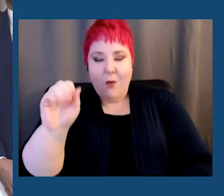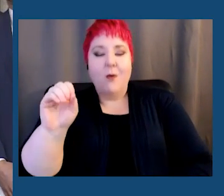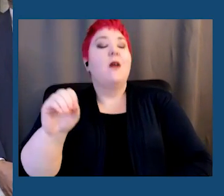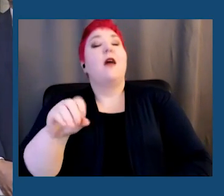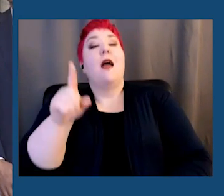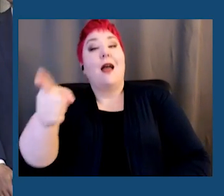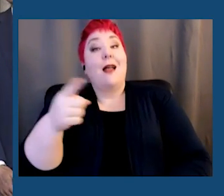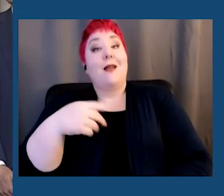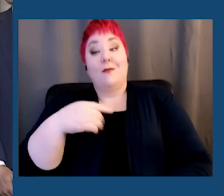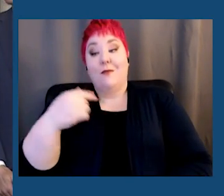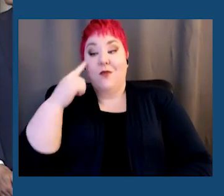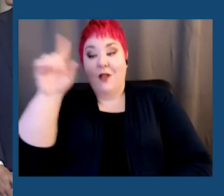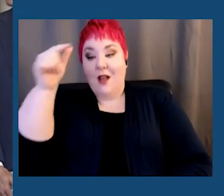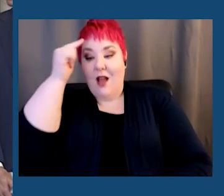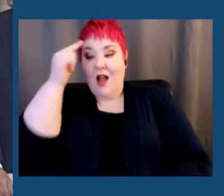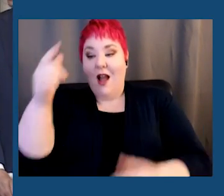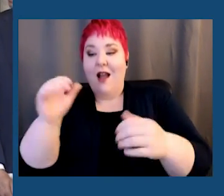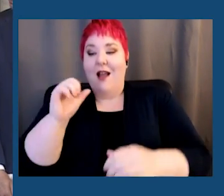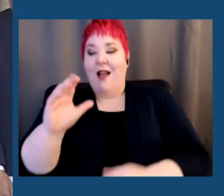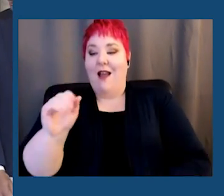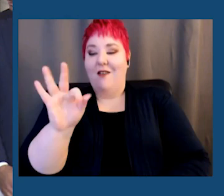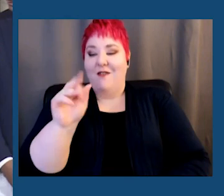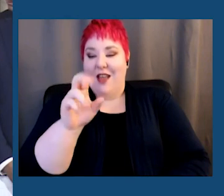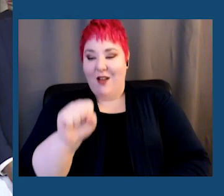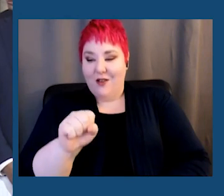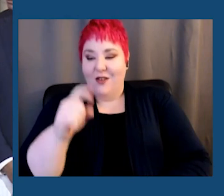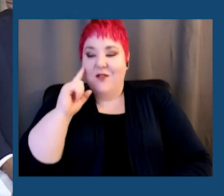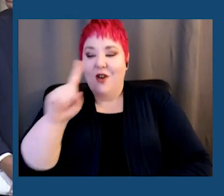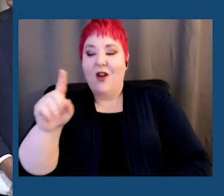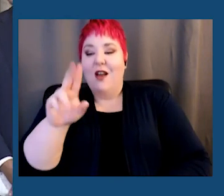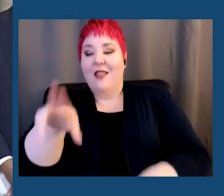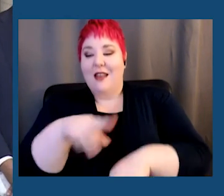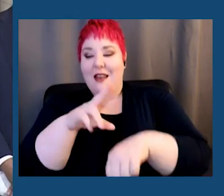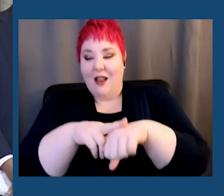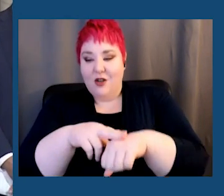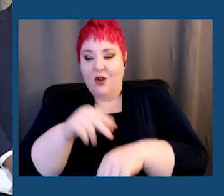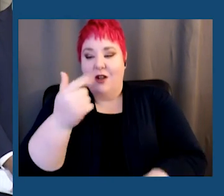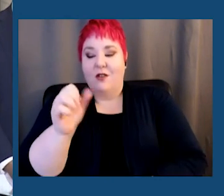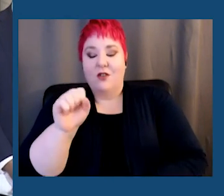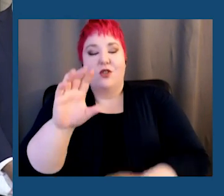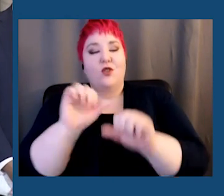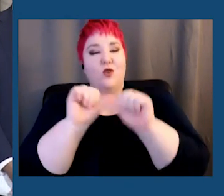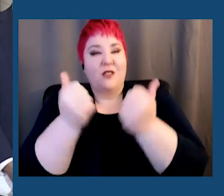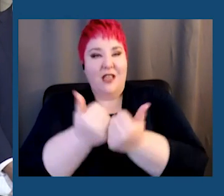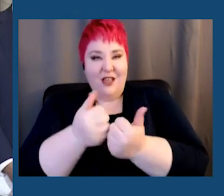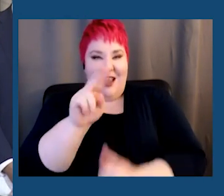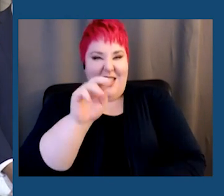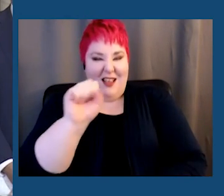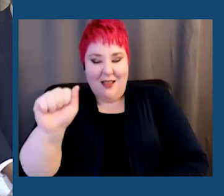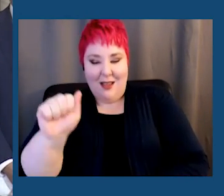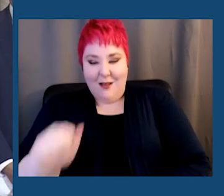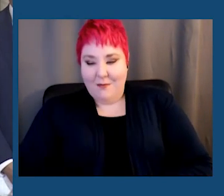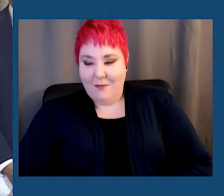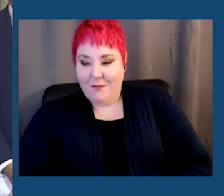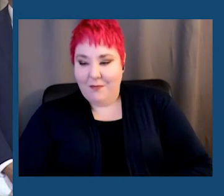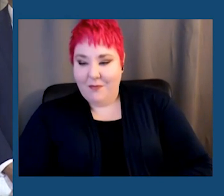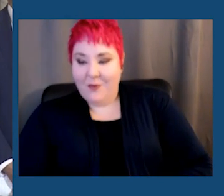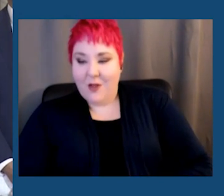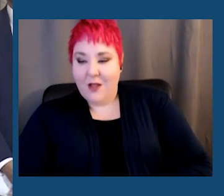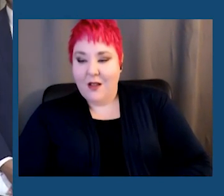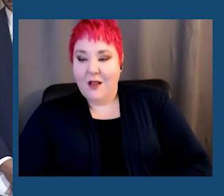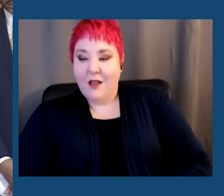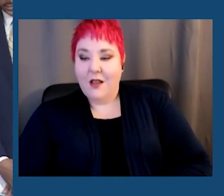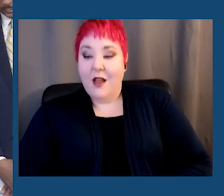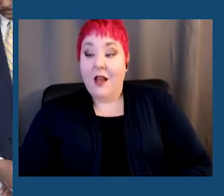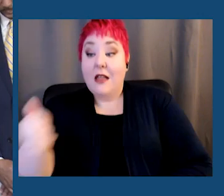Supermarket Association, NSA, and previous New York City supermarket owner. Over the past several years,